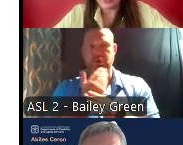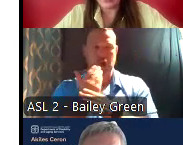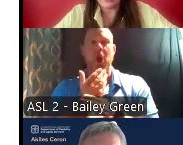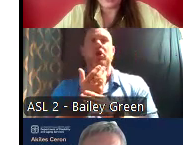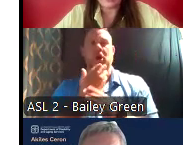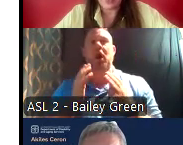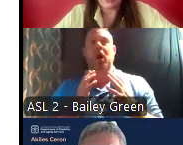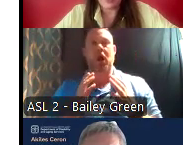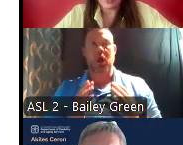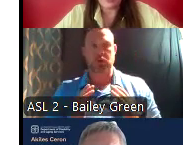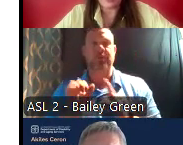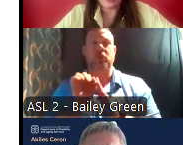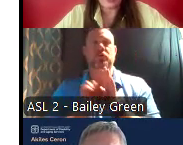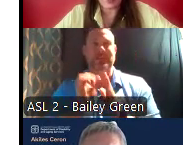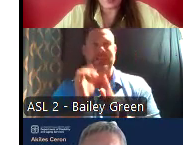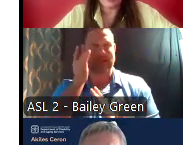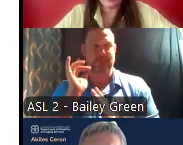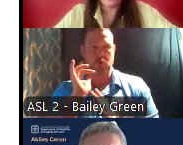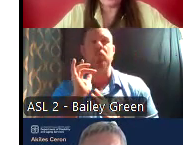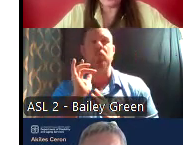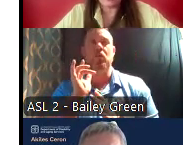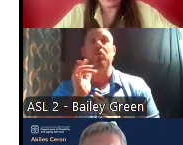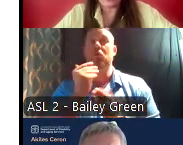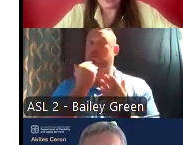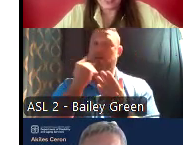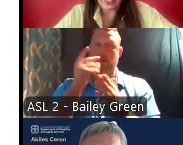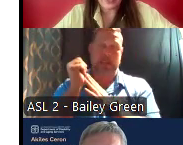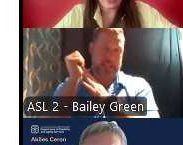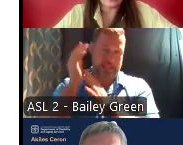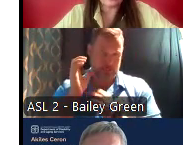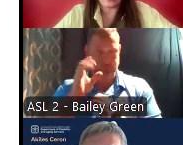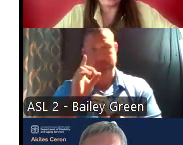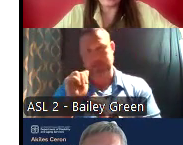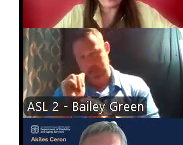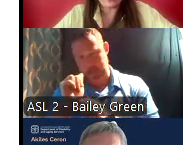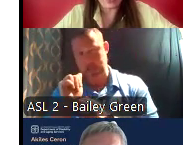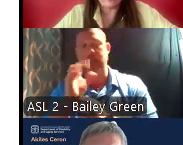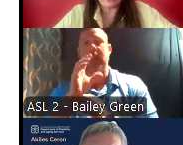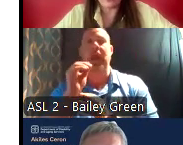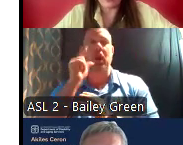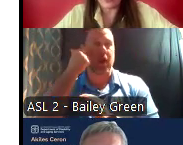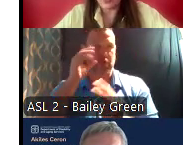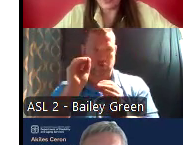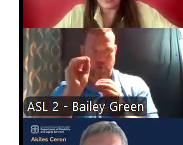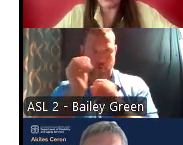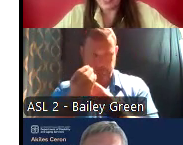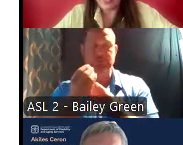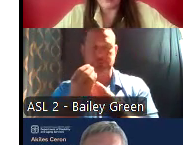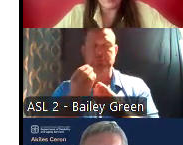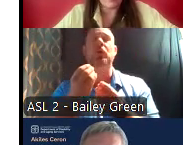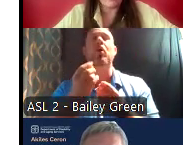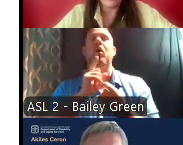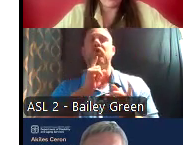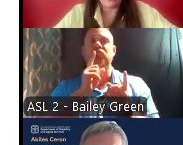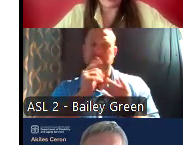a council for the state of California, who thanks to our leadership at the CDA and at the governor's office are really doing